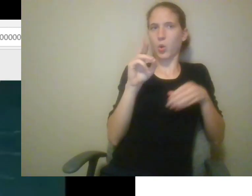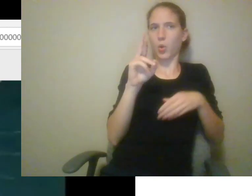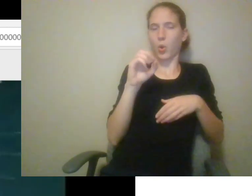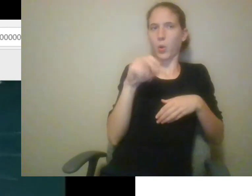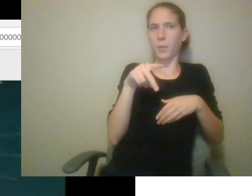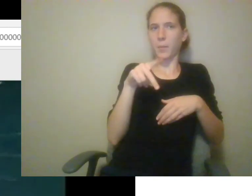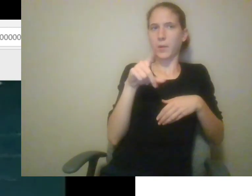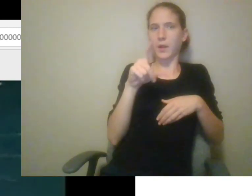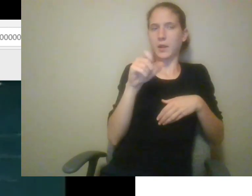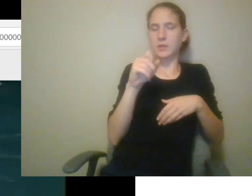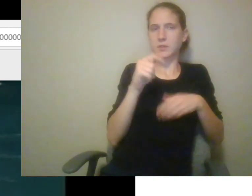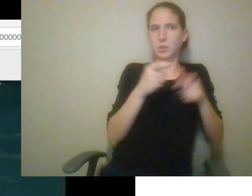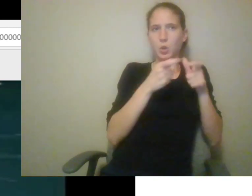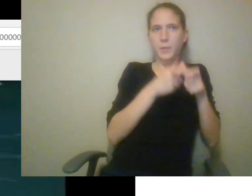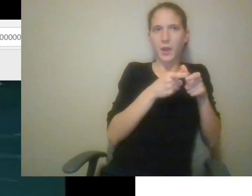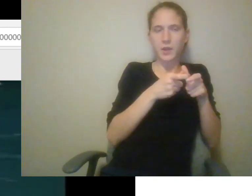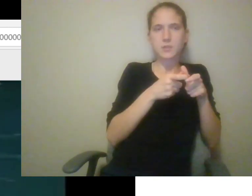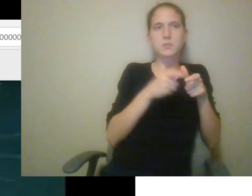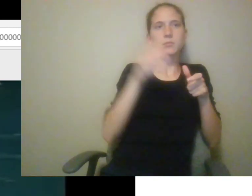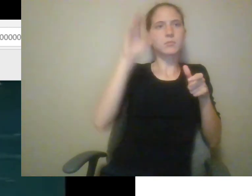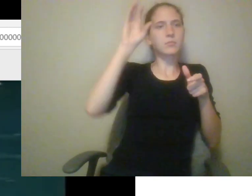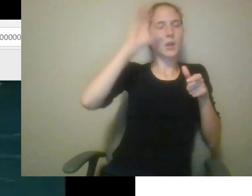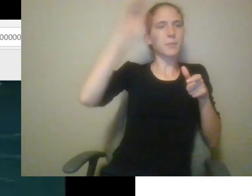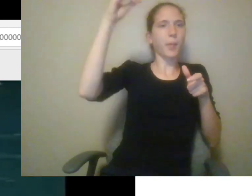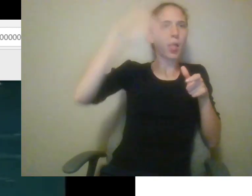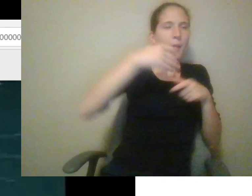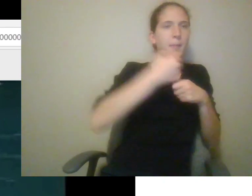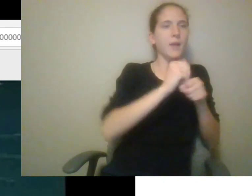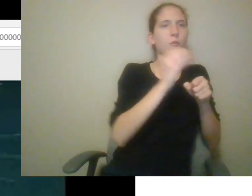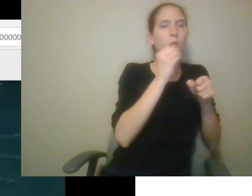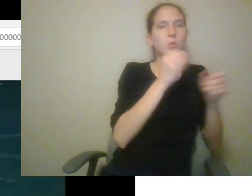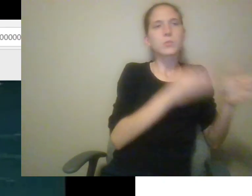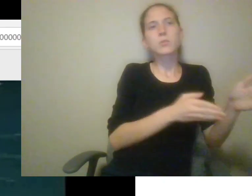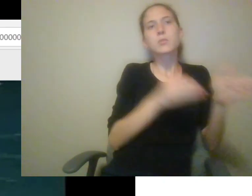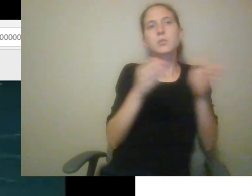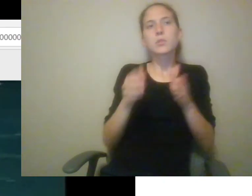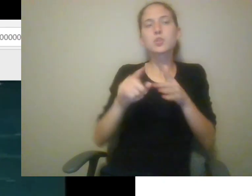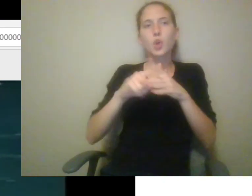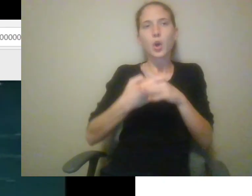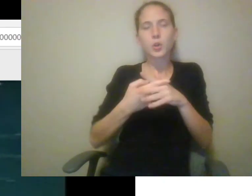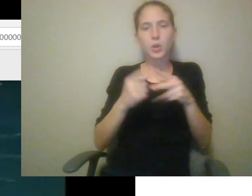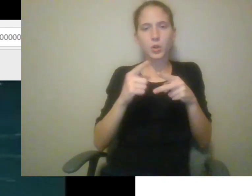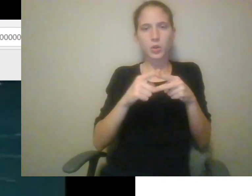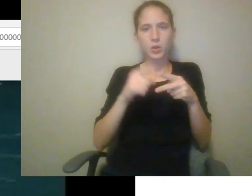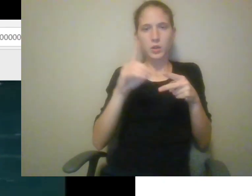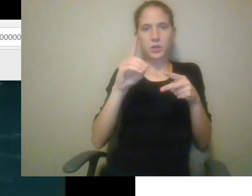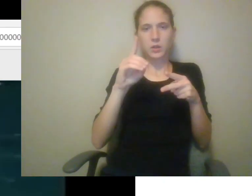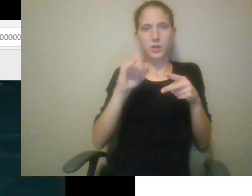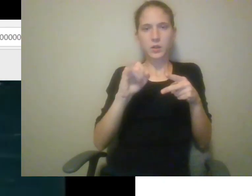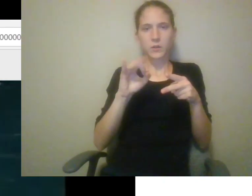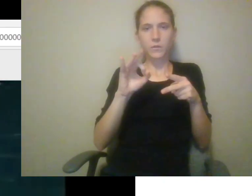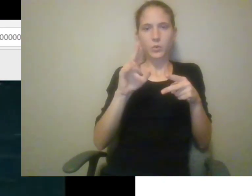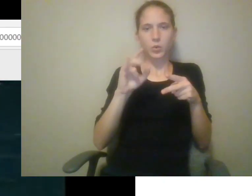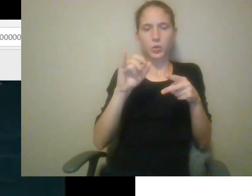and osmosis. All right, now, if you want to try this thing with the eggs, please just be careful with them. Now, please,